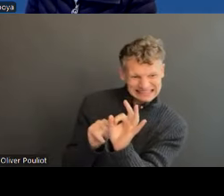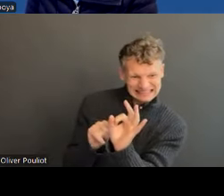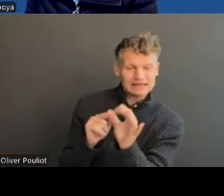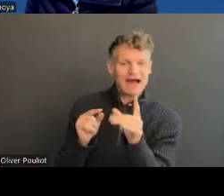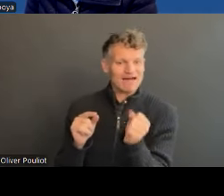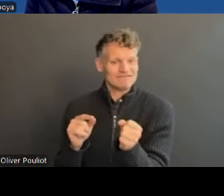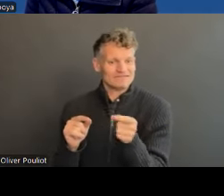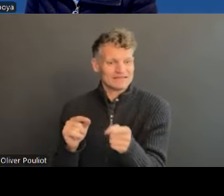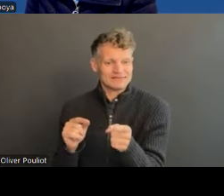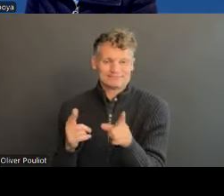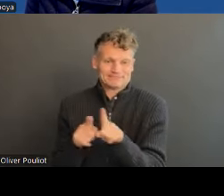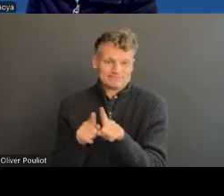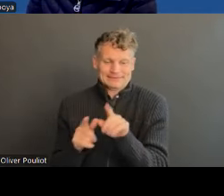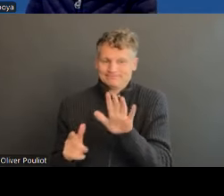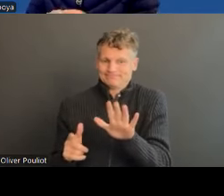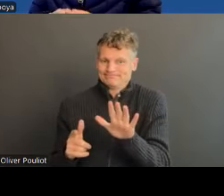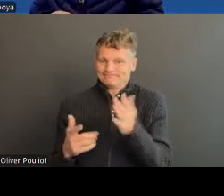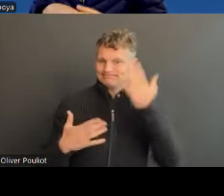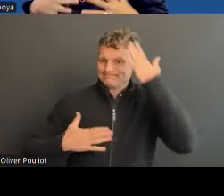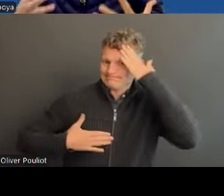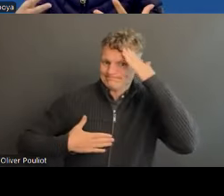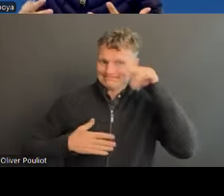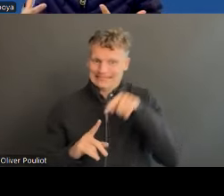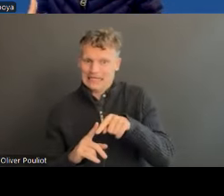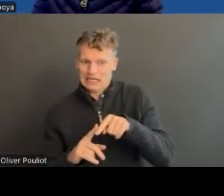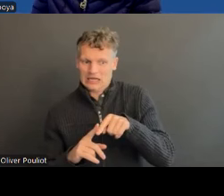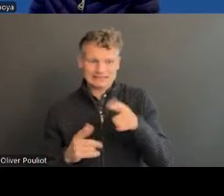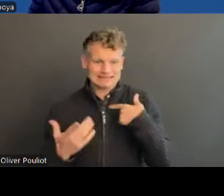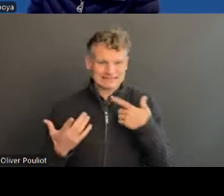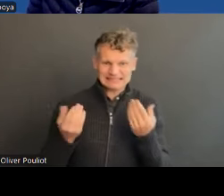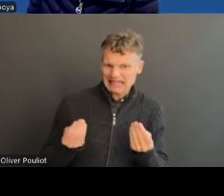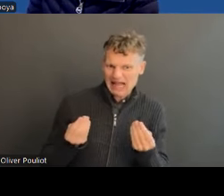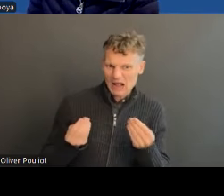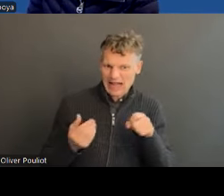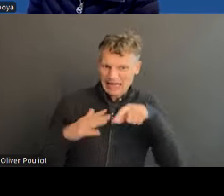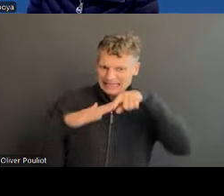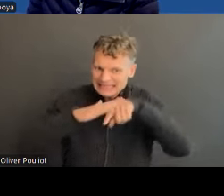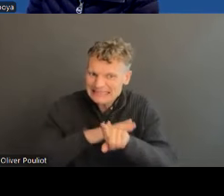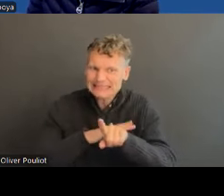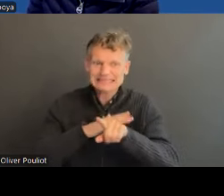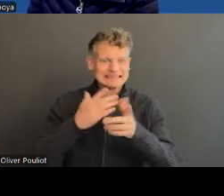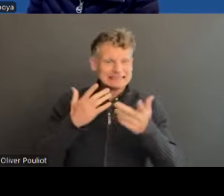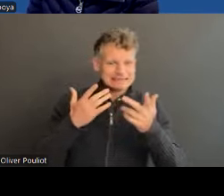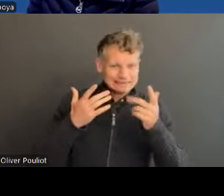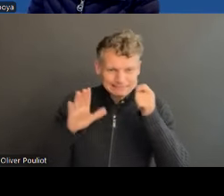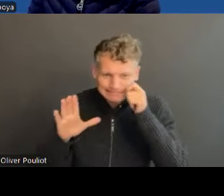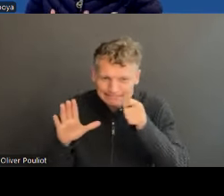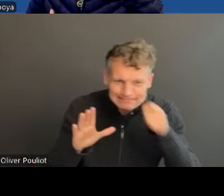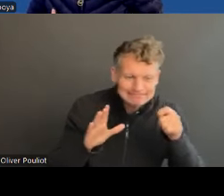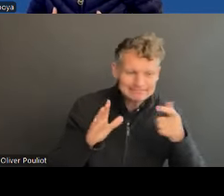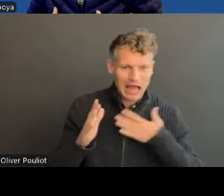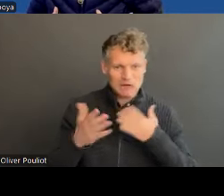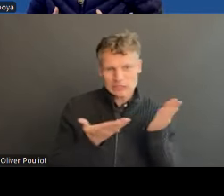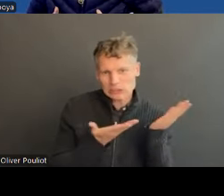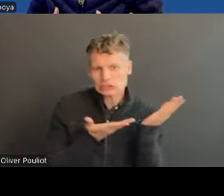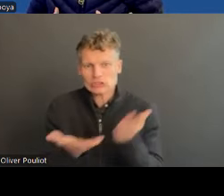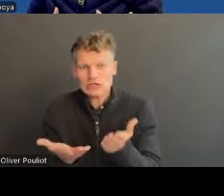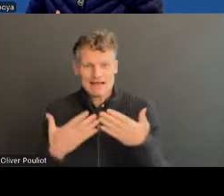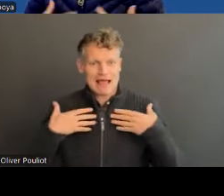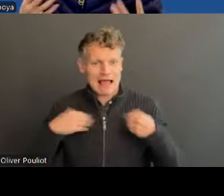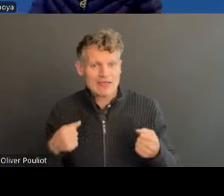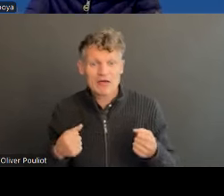understand what are those characteristics and how we can adapt the response of the different programs, and not only from health